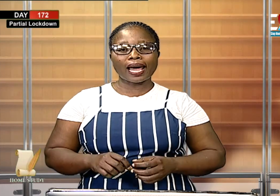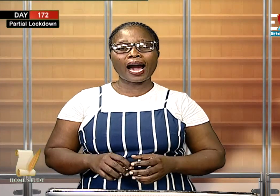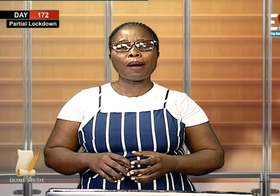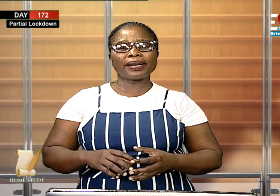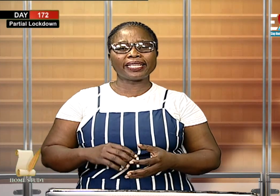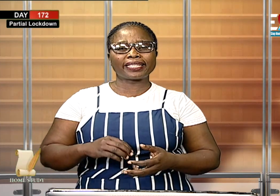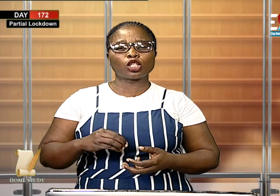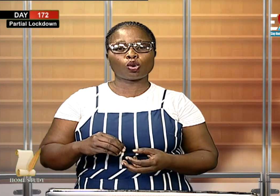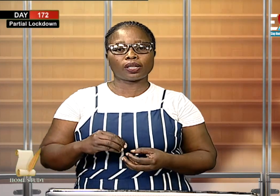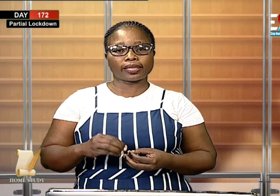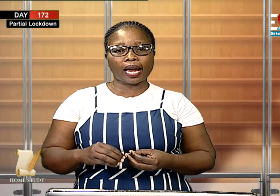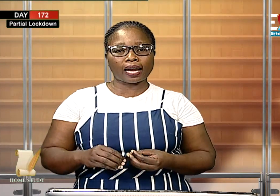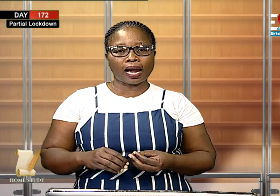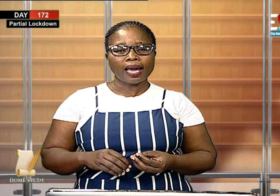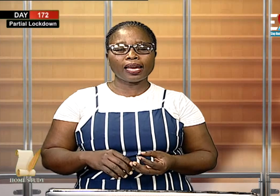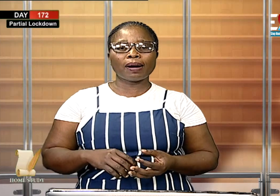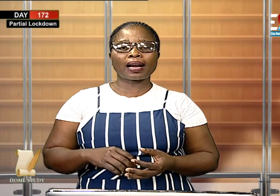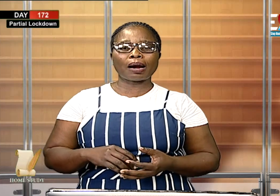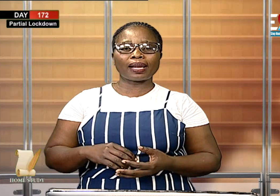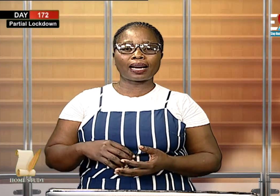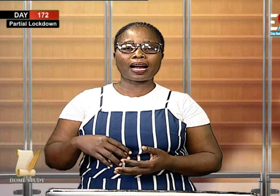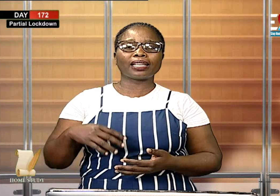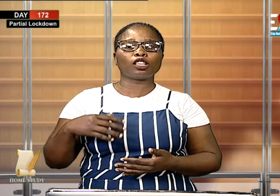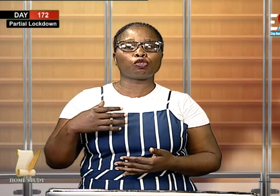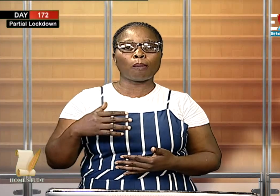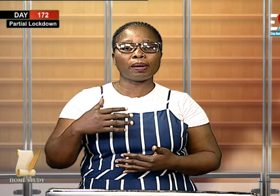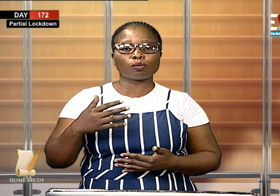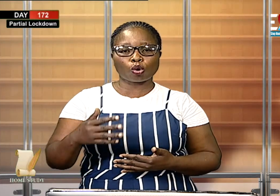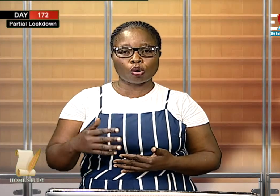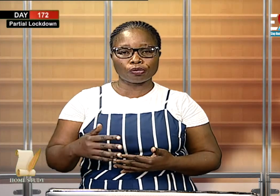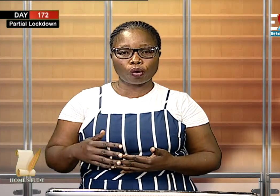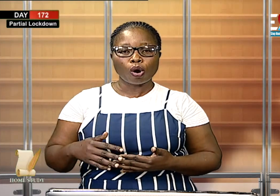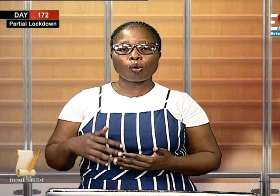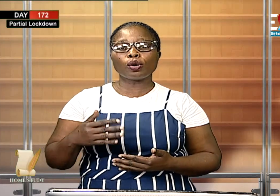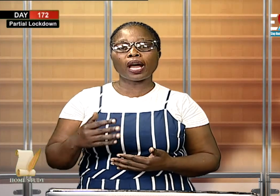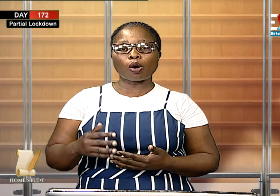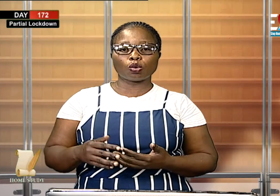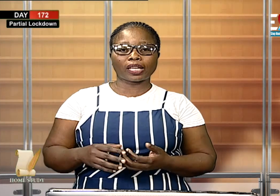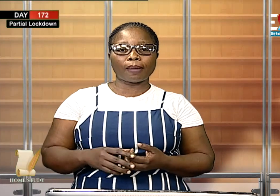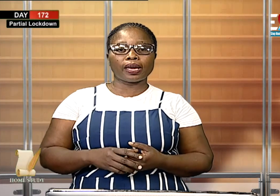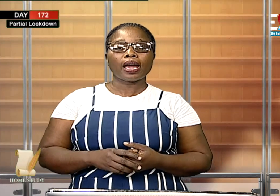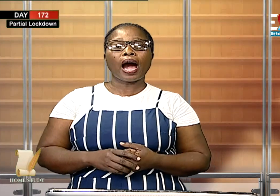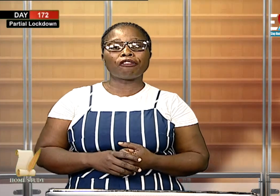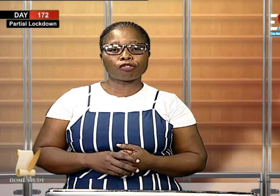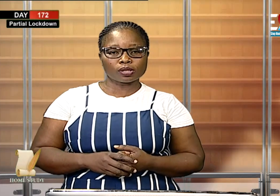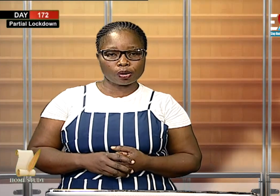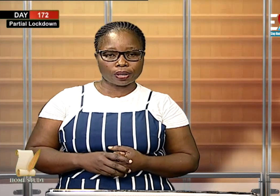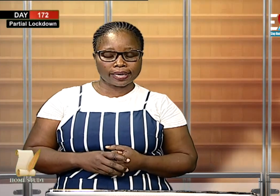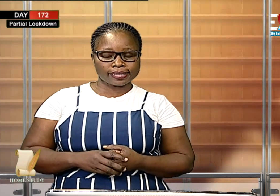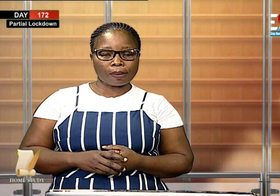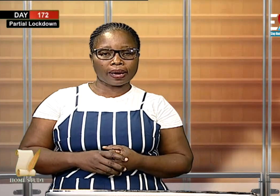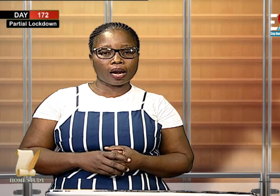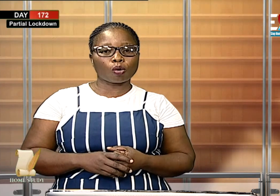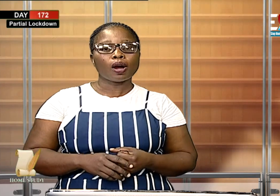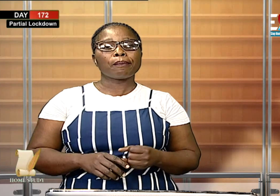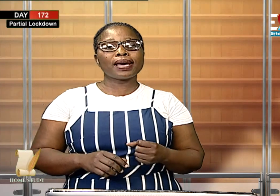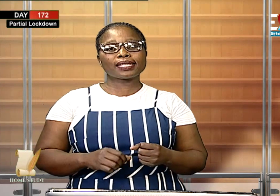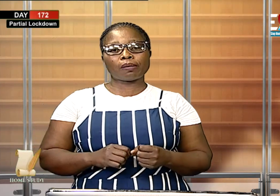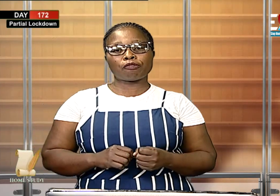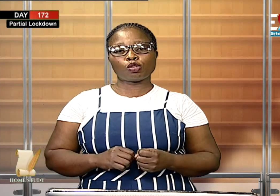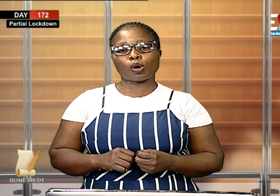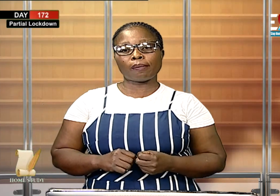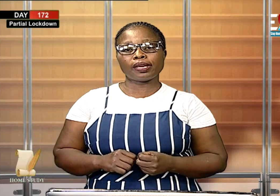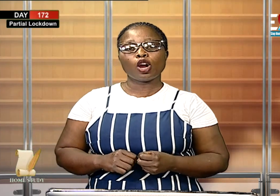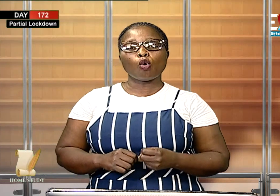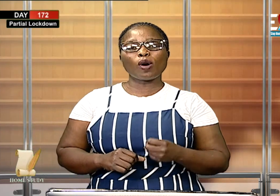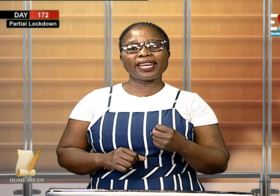lanemsoco lahamba netisho netaka emagama lakakhathi ithombe emcondvo kunangu lotabe afunza yona indzaba yakho. Bese